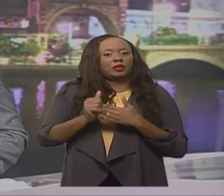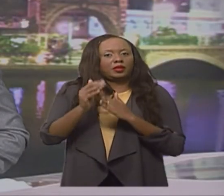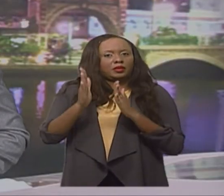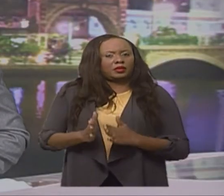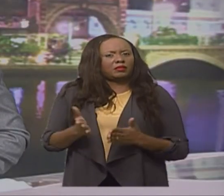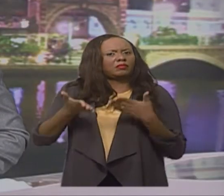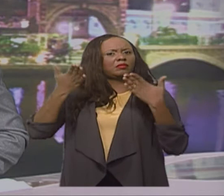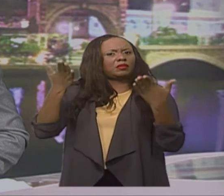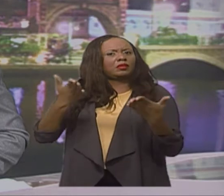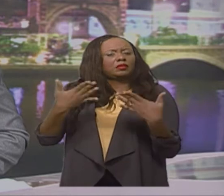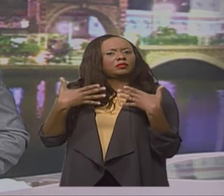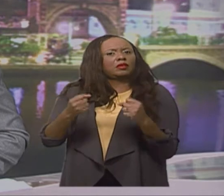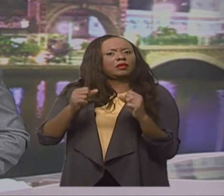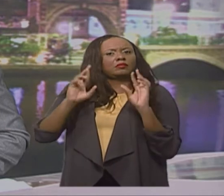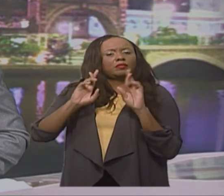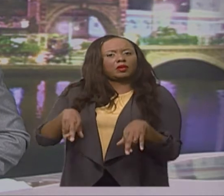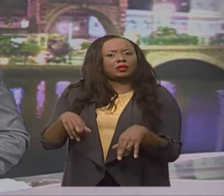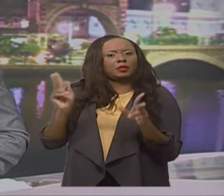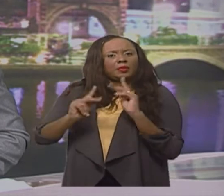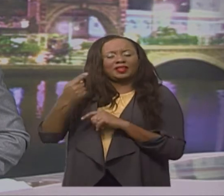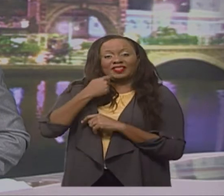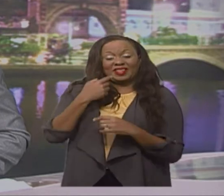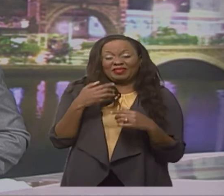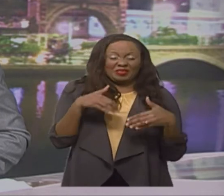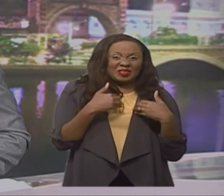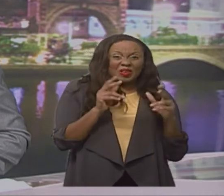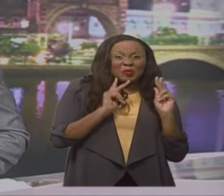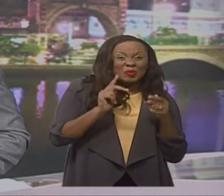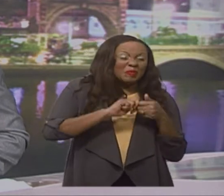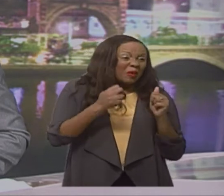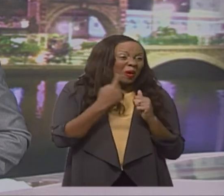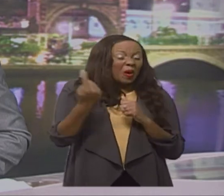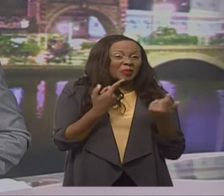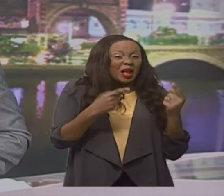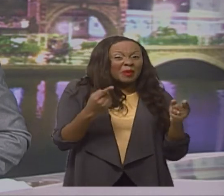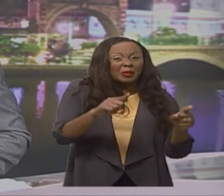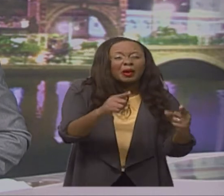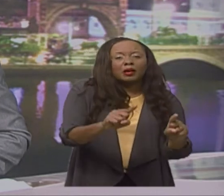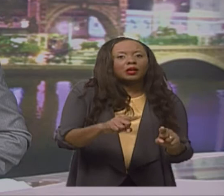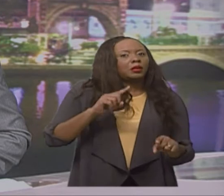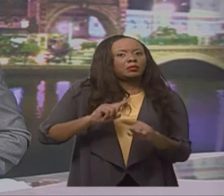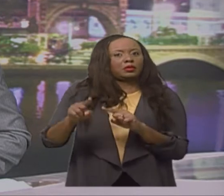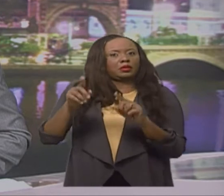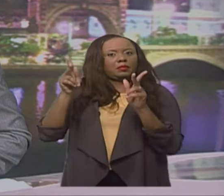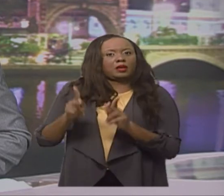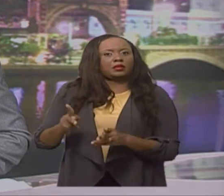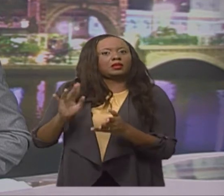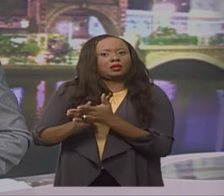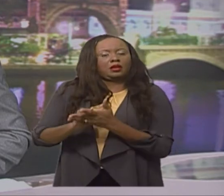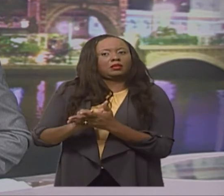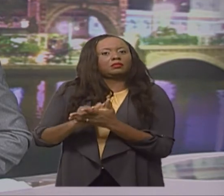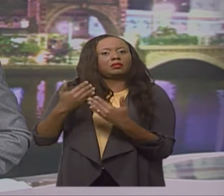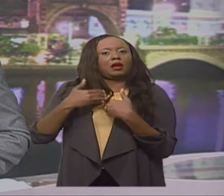leader has offered a strong response to those who claim the current youth problems have always existed. In fact, founder of the Nature Fund Ranch, Corey